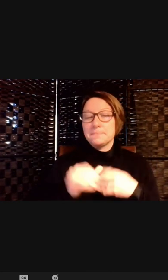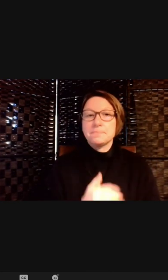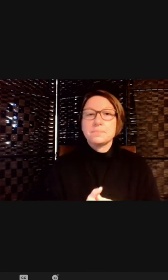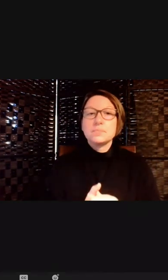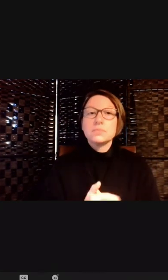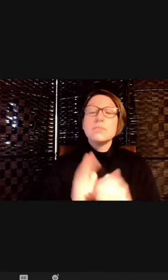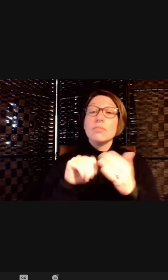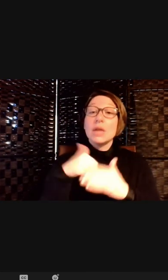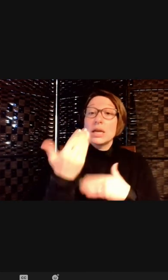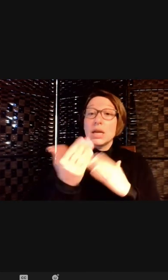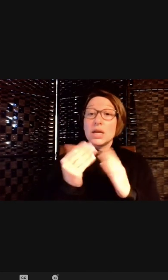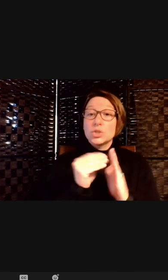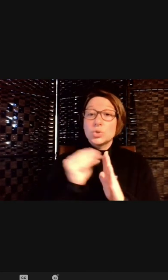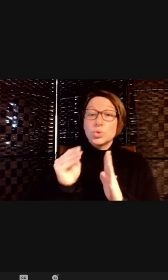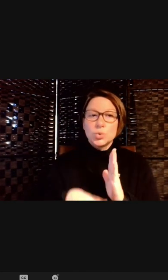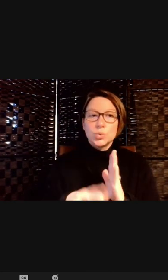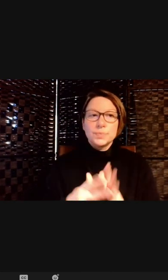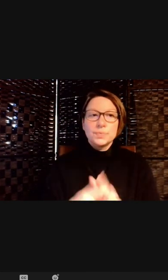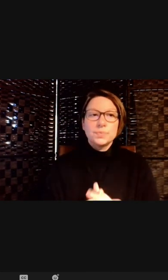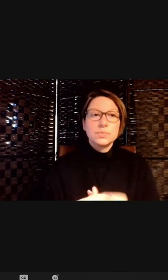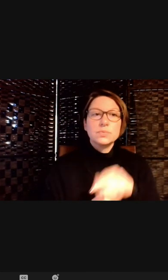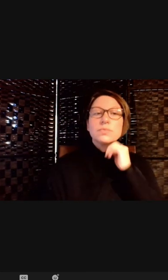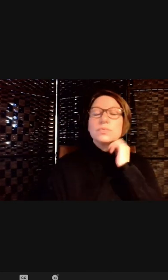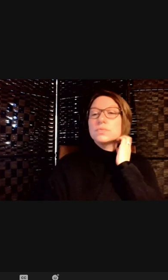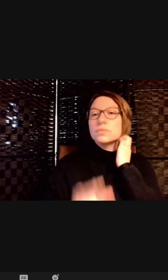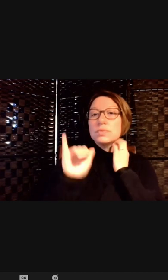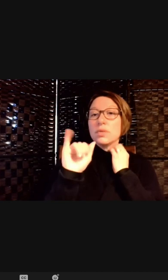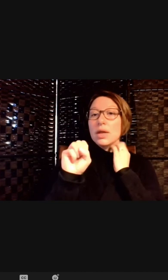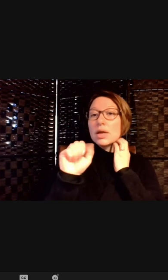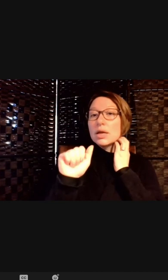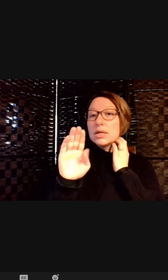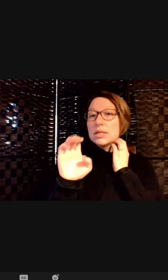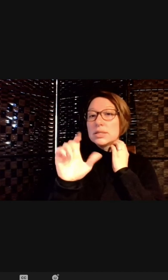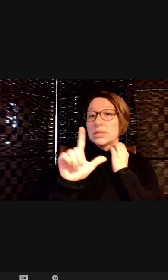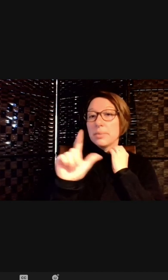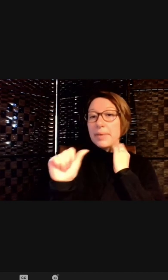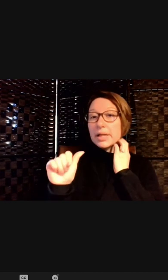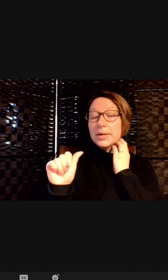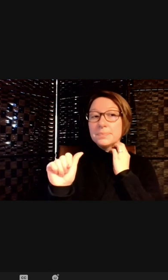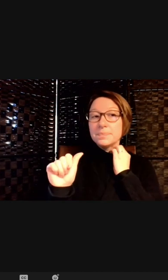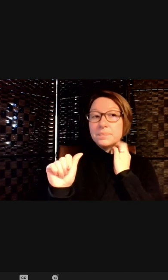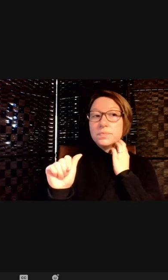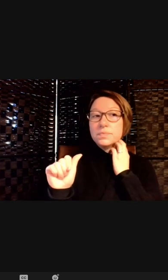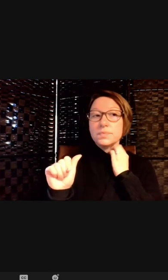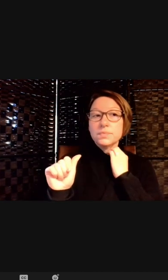So this is our next student. Our next student is Isabella.